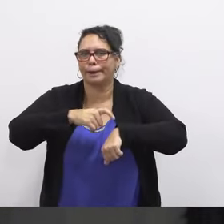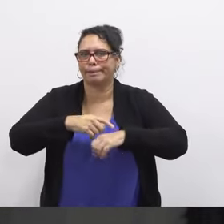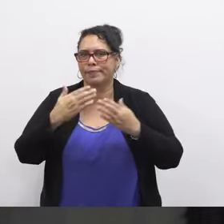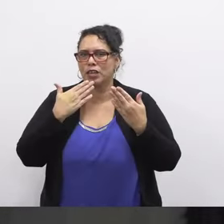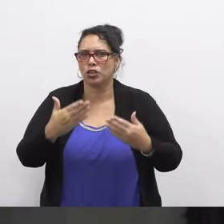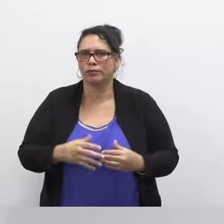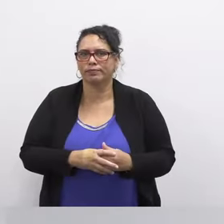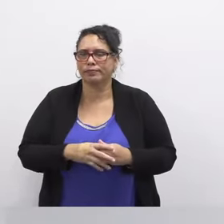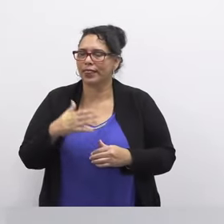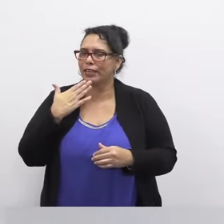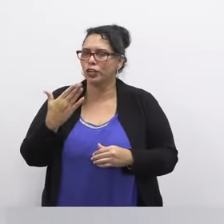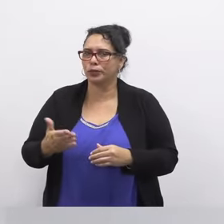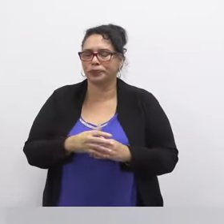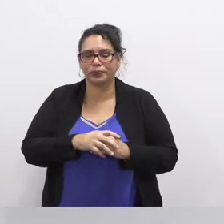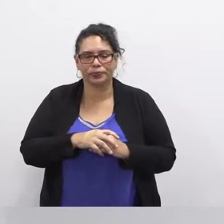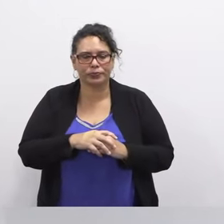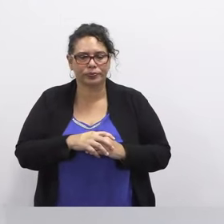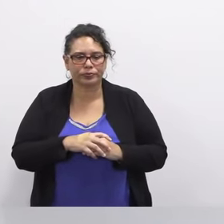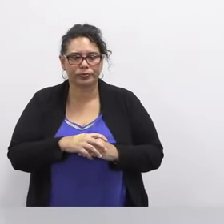you. Thank you.